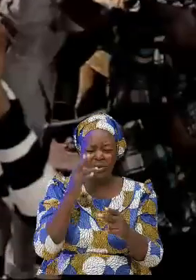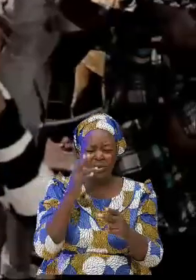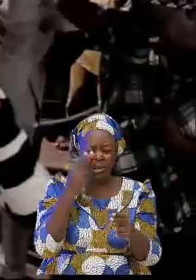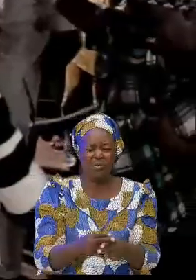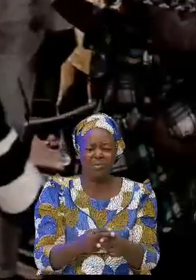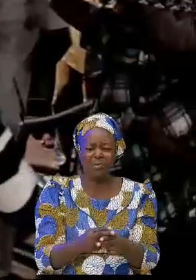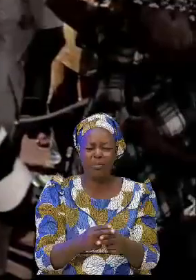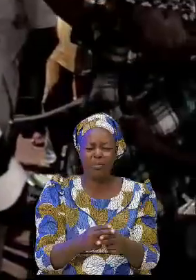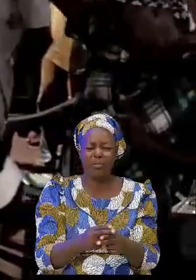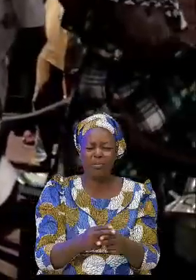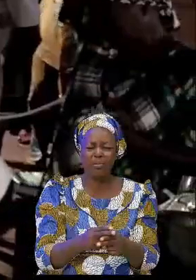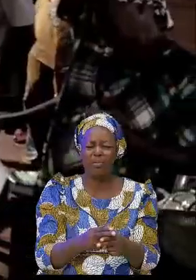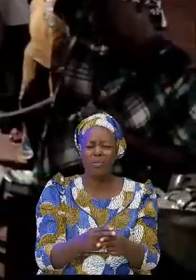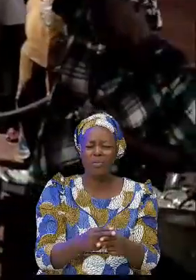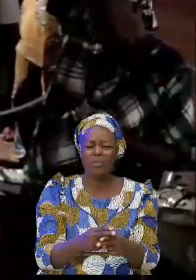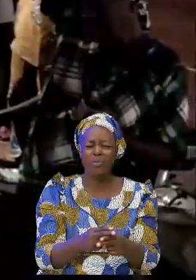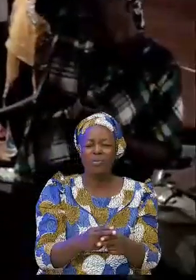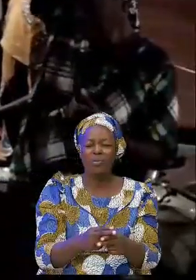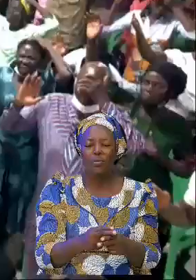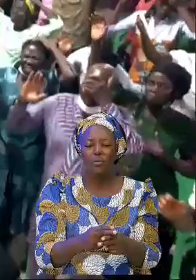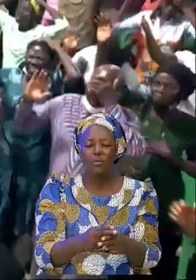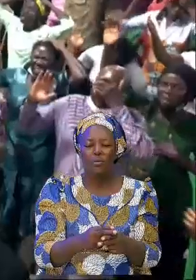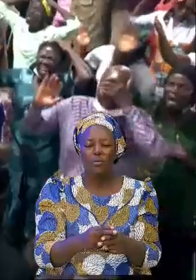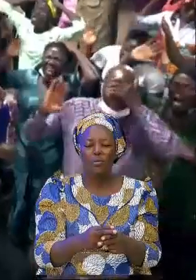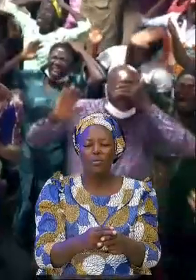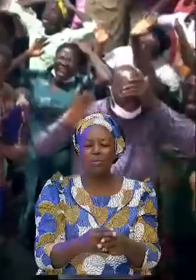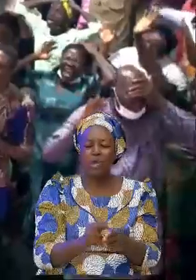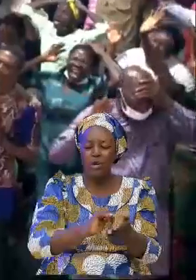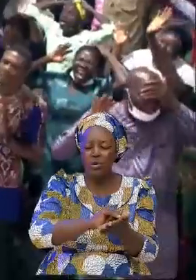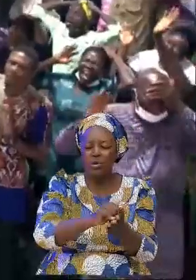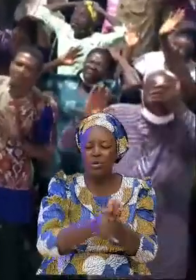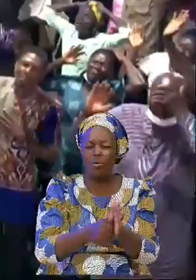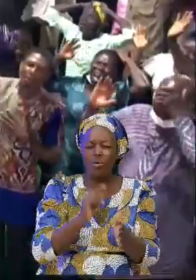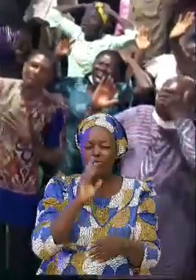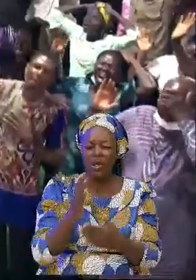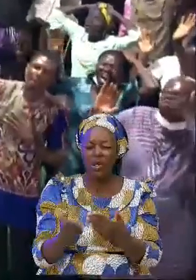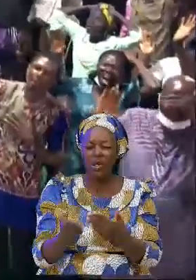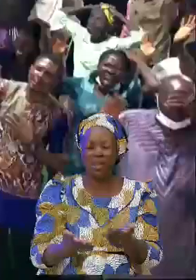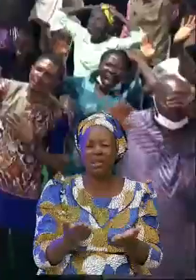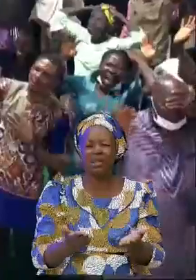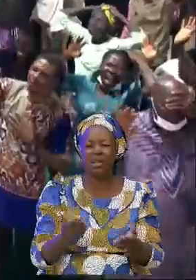right now, in Jesus' name.